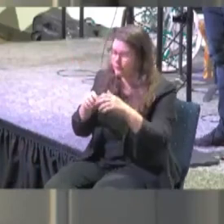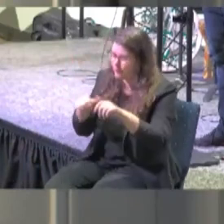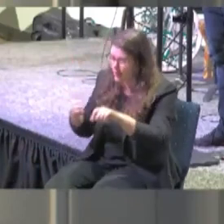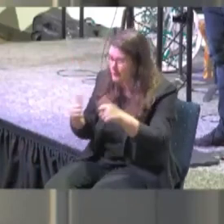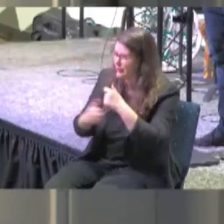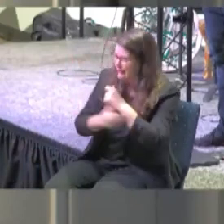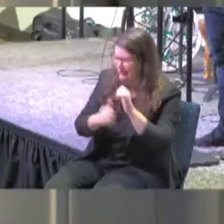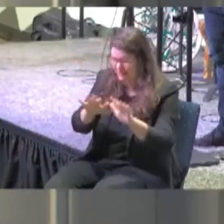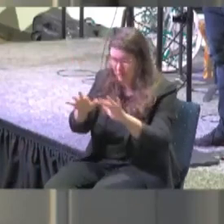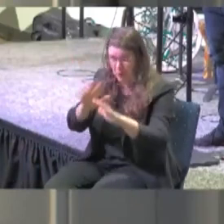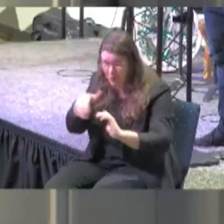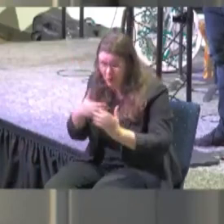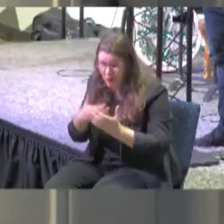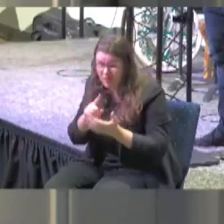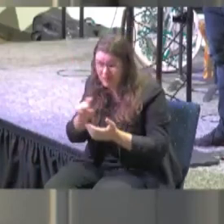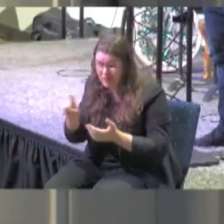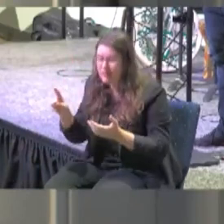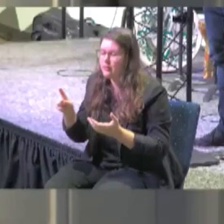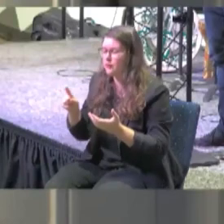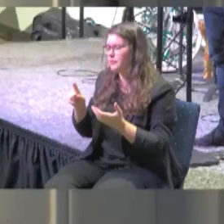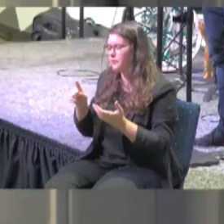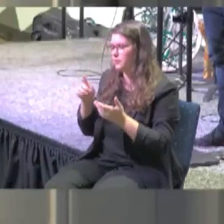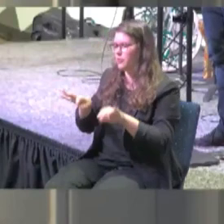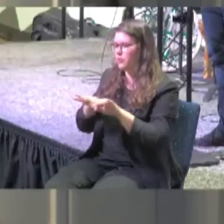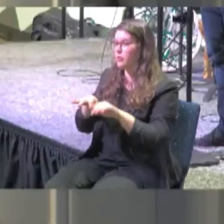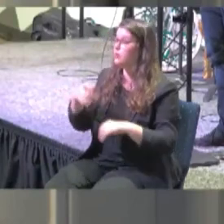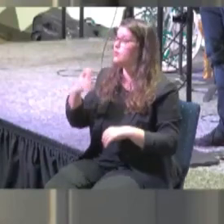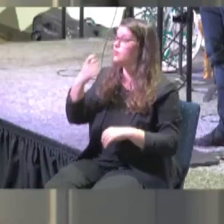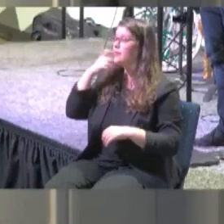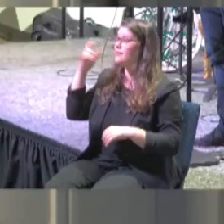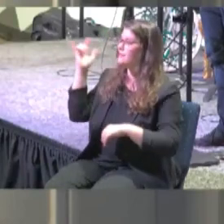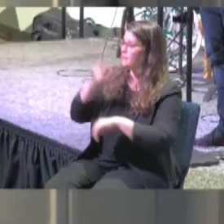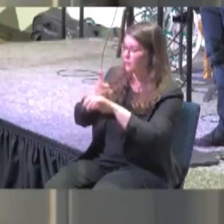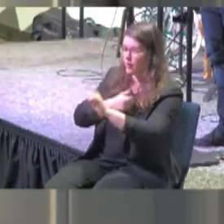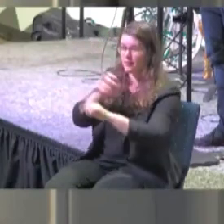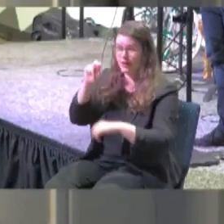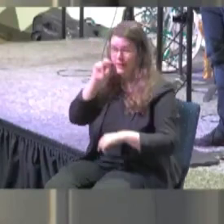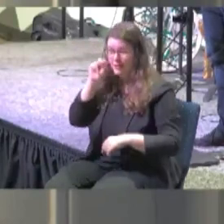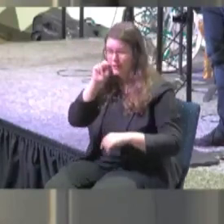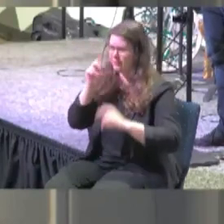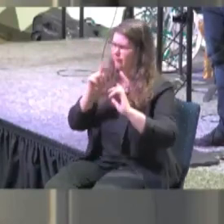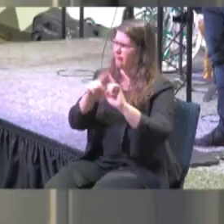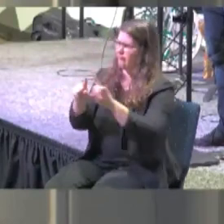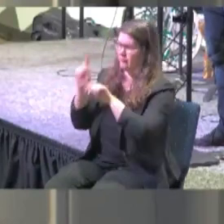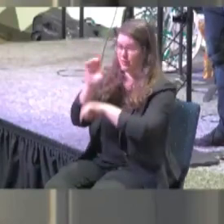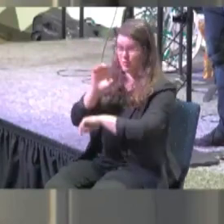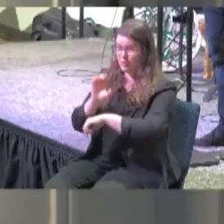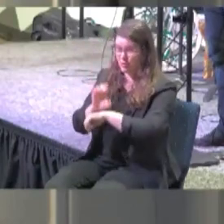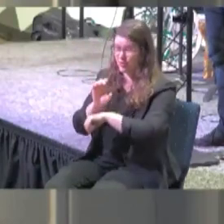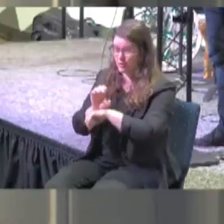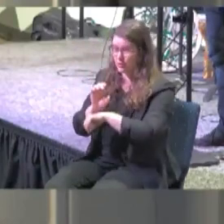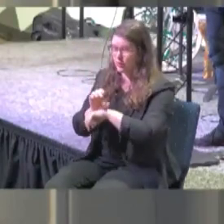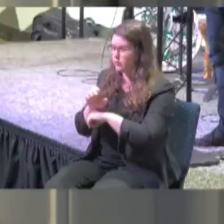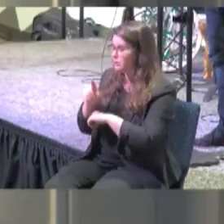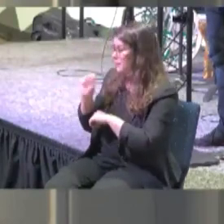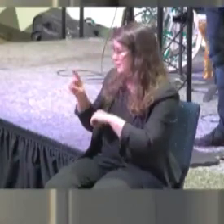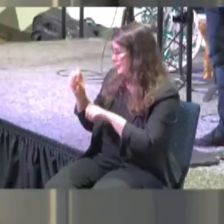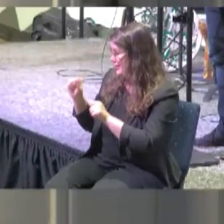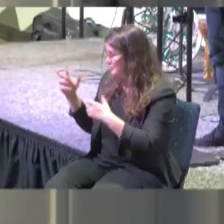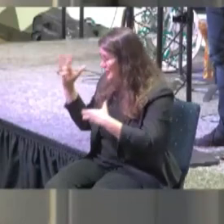these days. As I say, just coming back from Nigeria, the world of a million different churches, can we include everybody? I don't know.